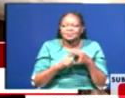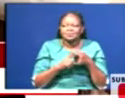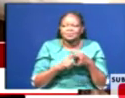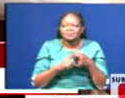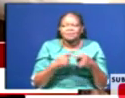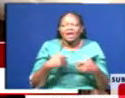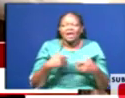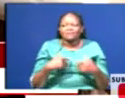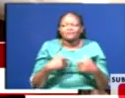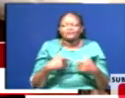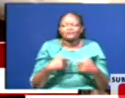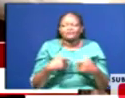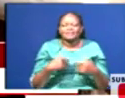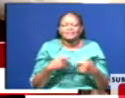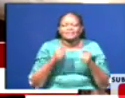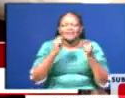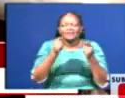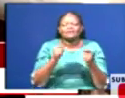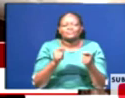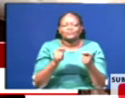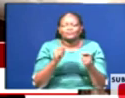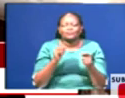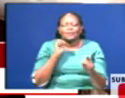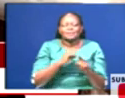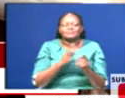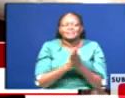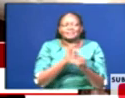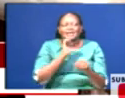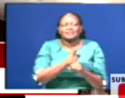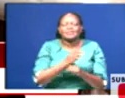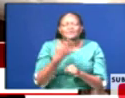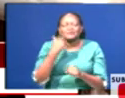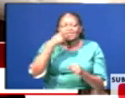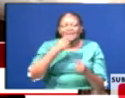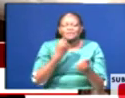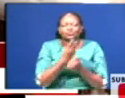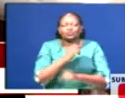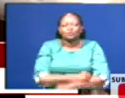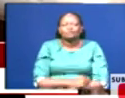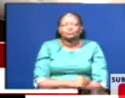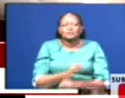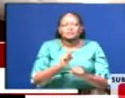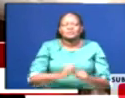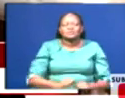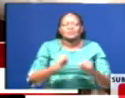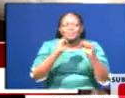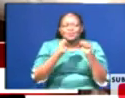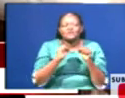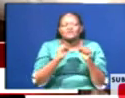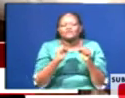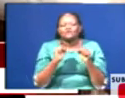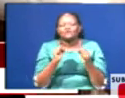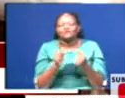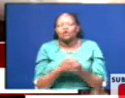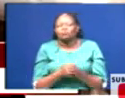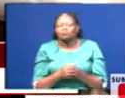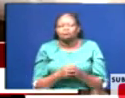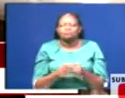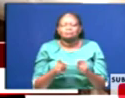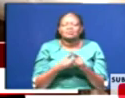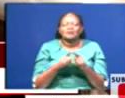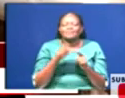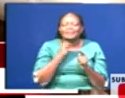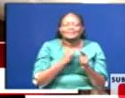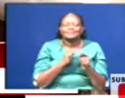so kwa shule. Nimekuanga, Thika High School nimekuwa chia person wa peer educators kwa ile kikundi cha